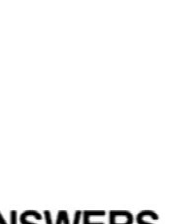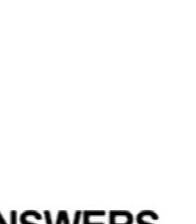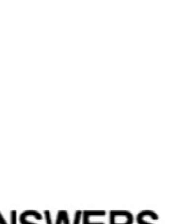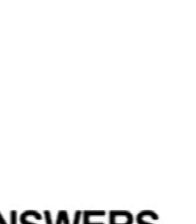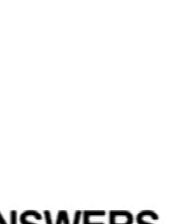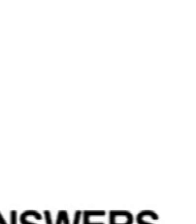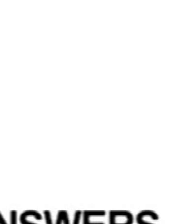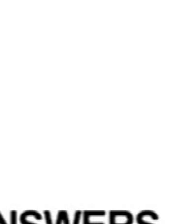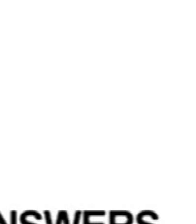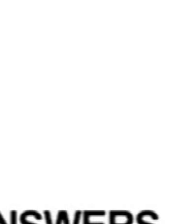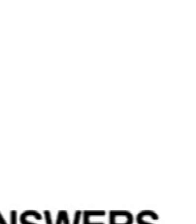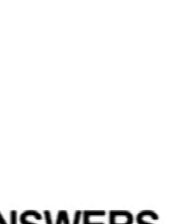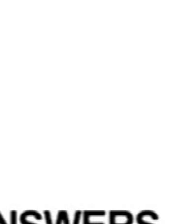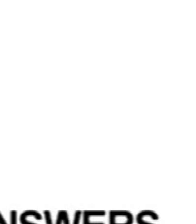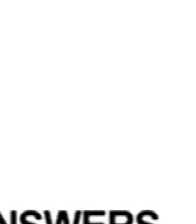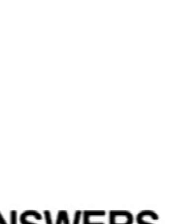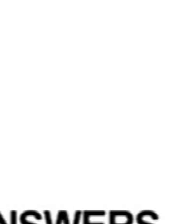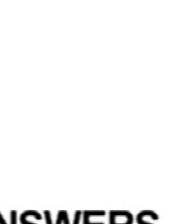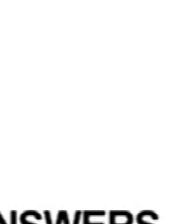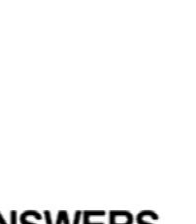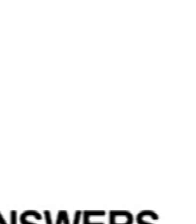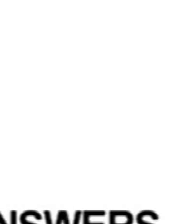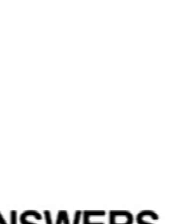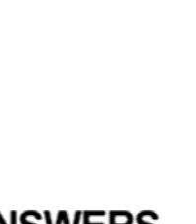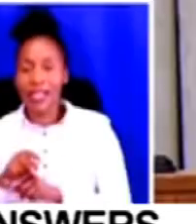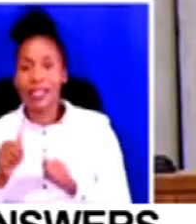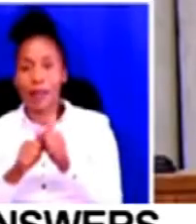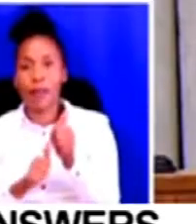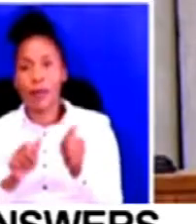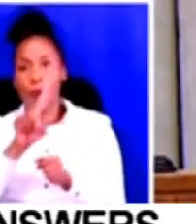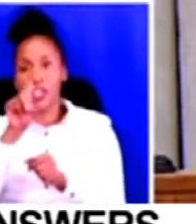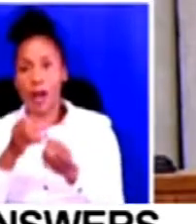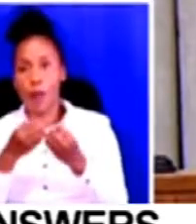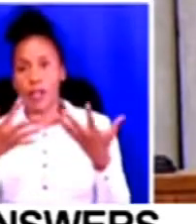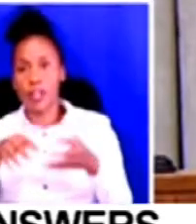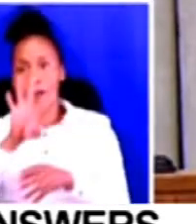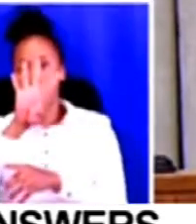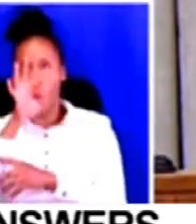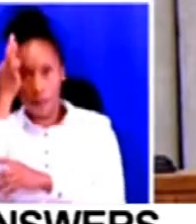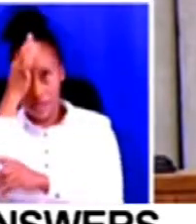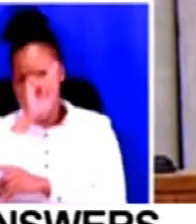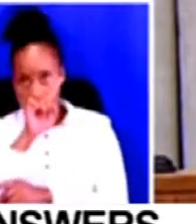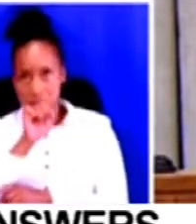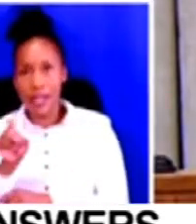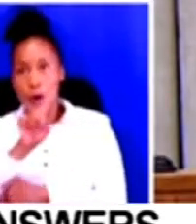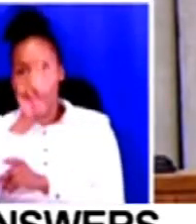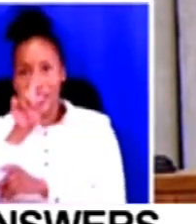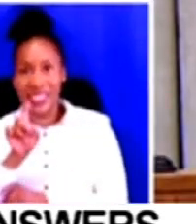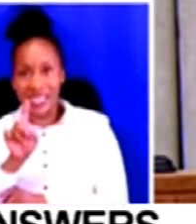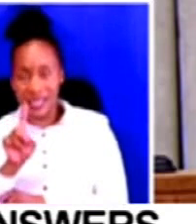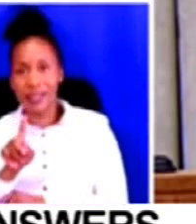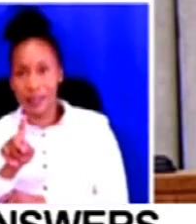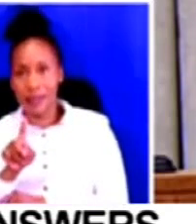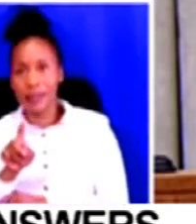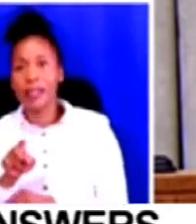time for reply to a supplementary question is 4 minutes, and the question must emanate from the initial